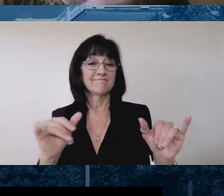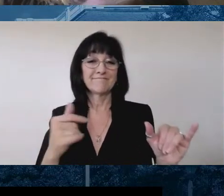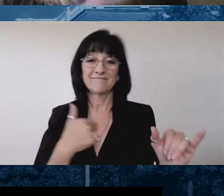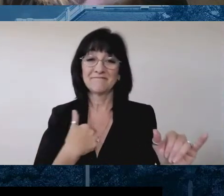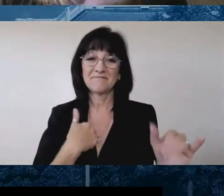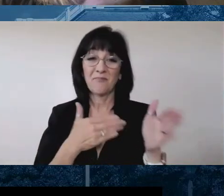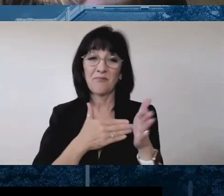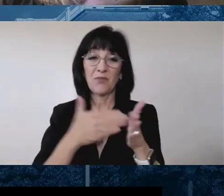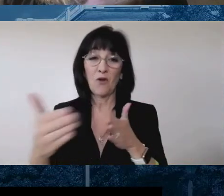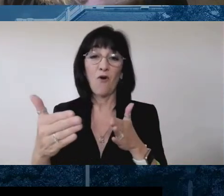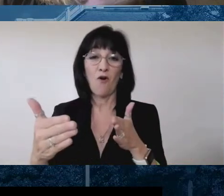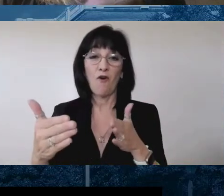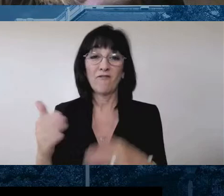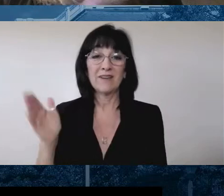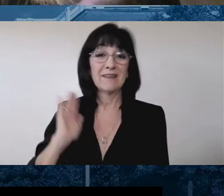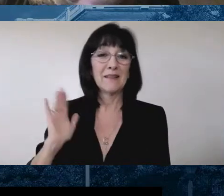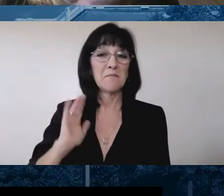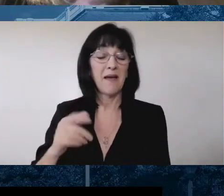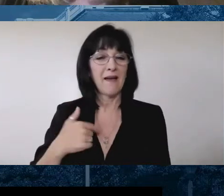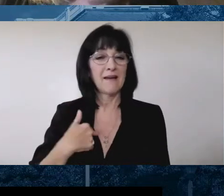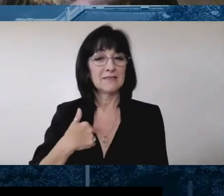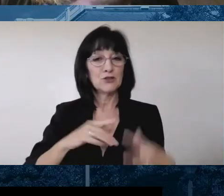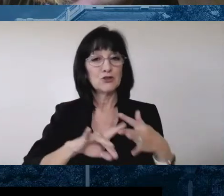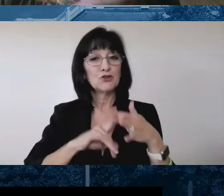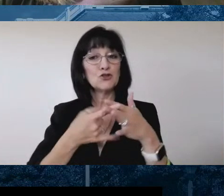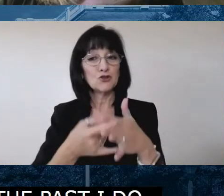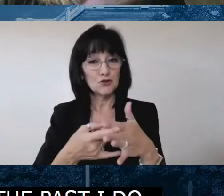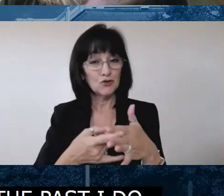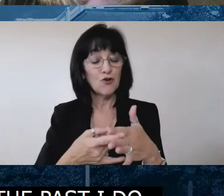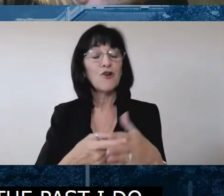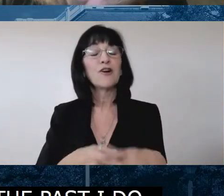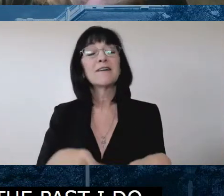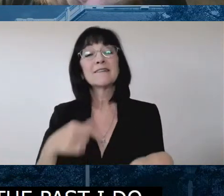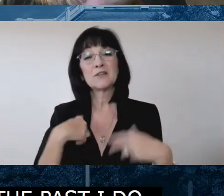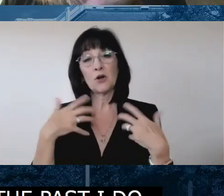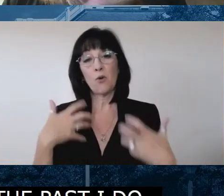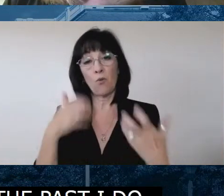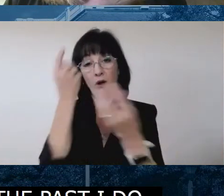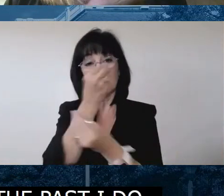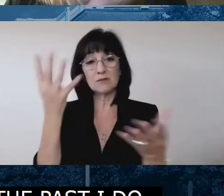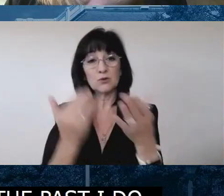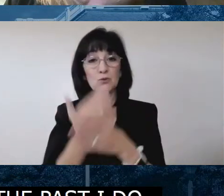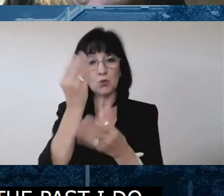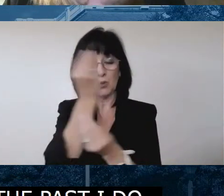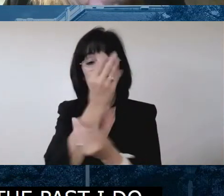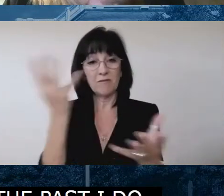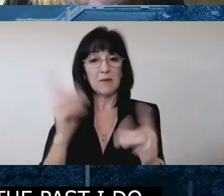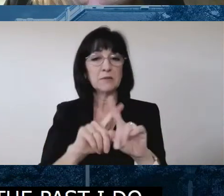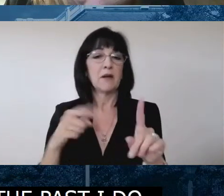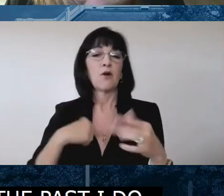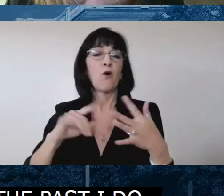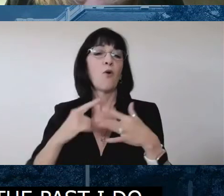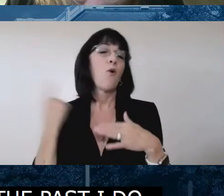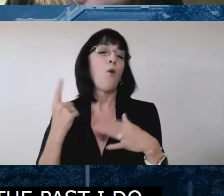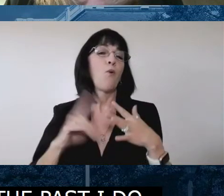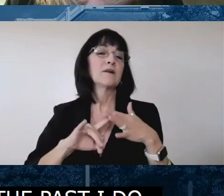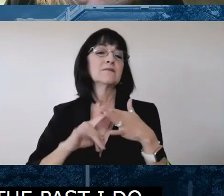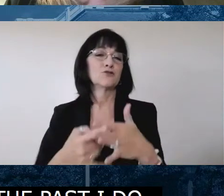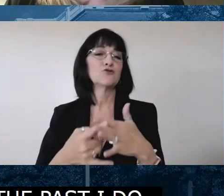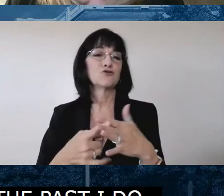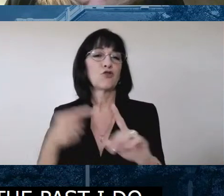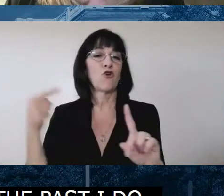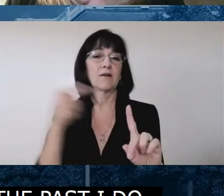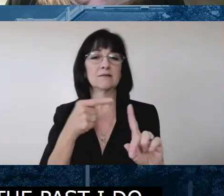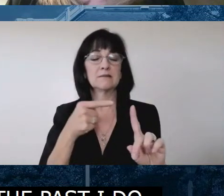the past, I do want to provide an update on cases in our state. So first, let's talk